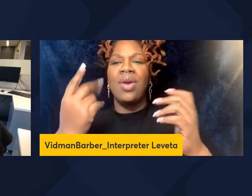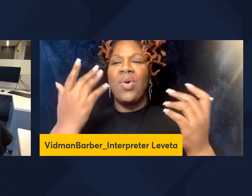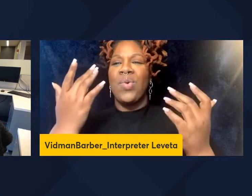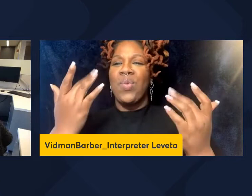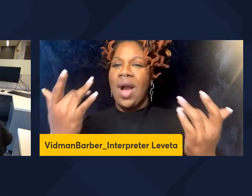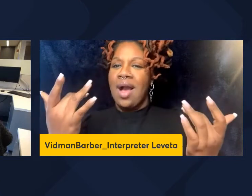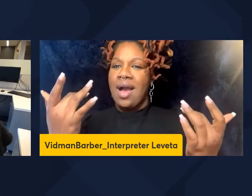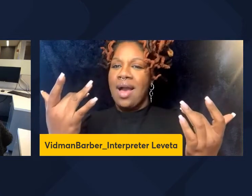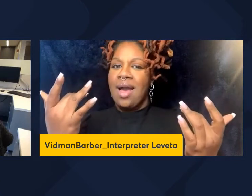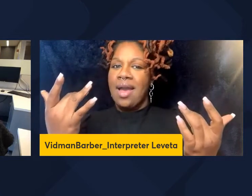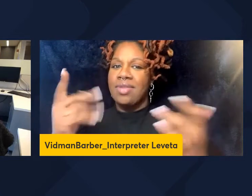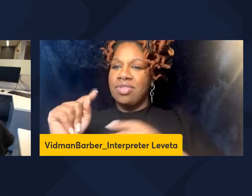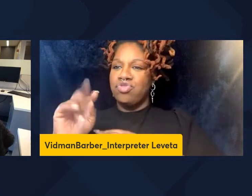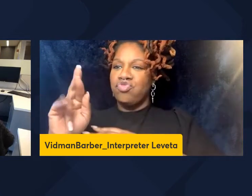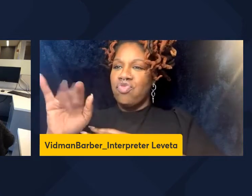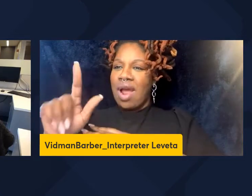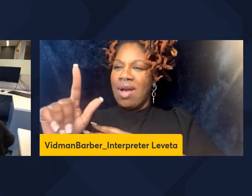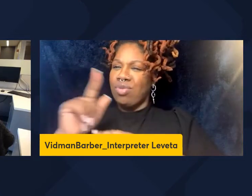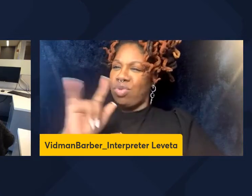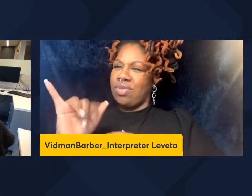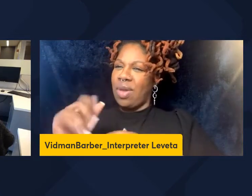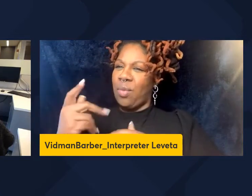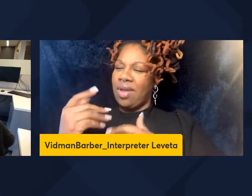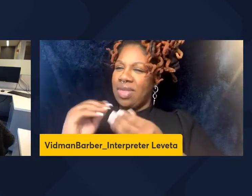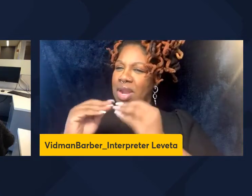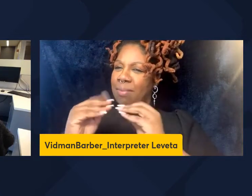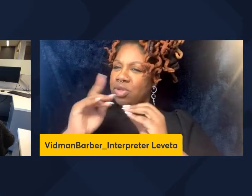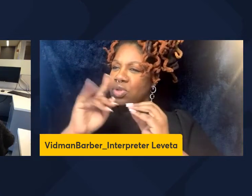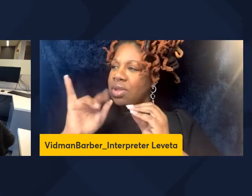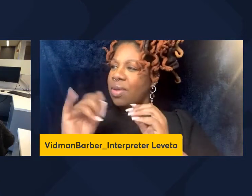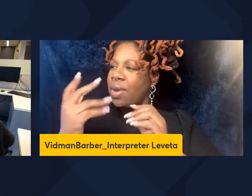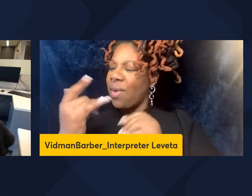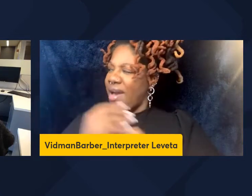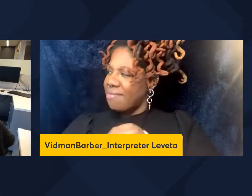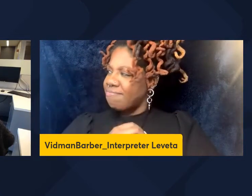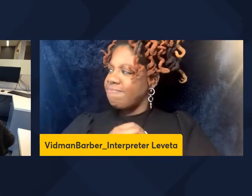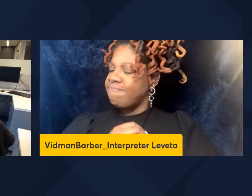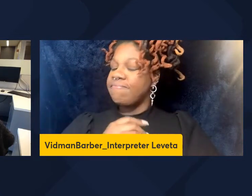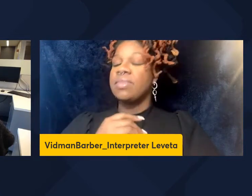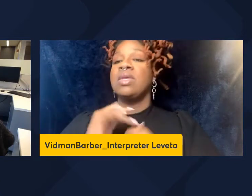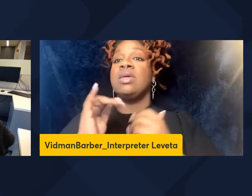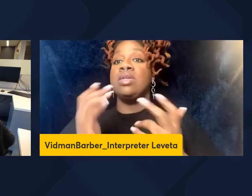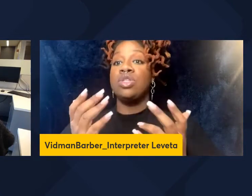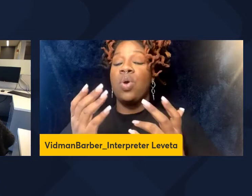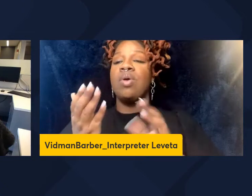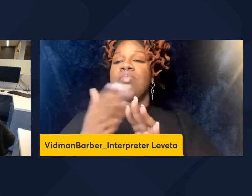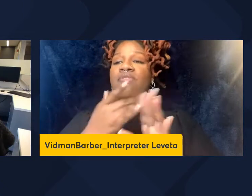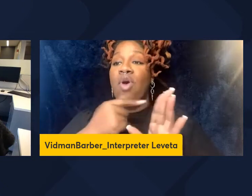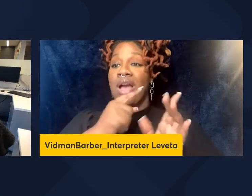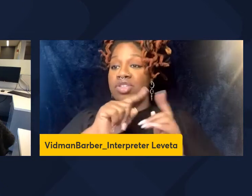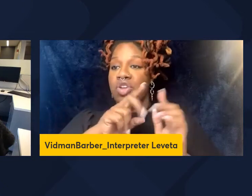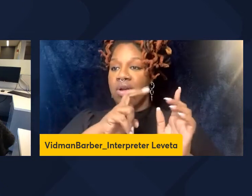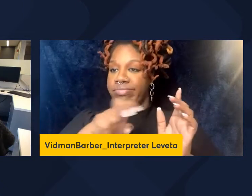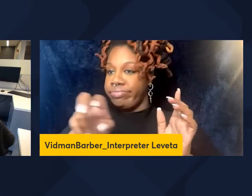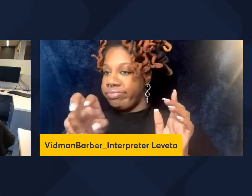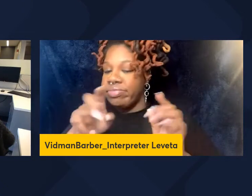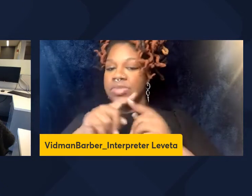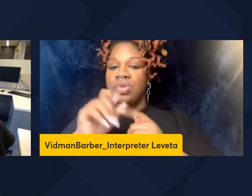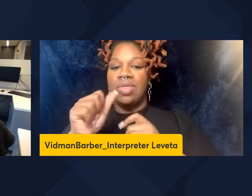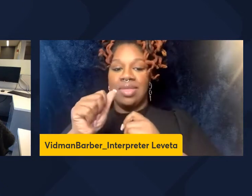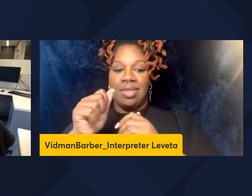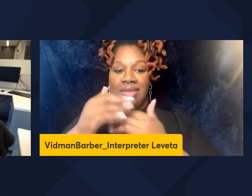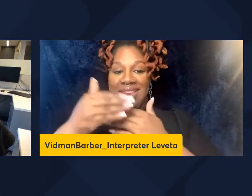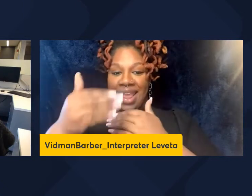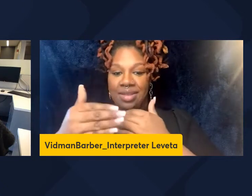why do the trials look the way they do? Um, and so before I move into the next phase of what I wanted to talk